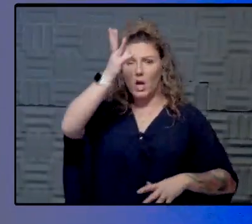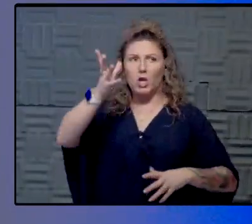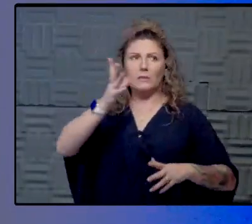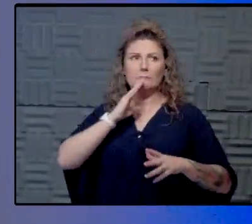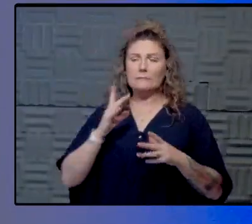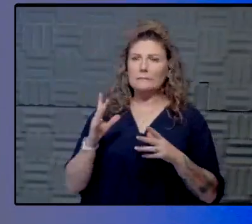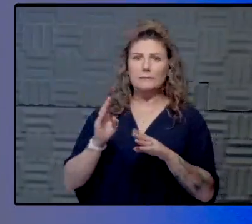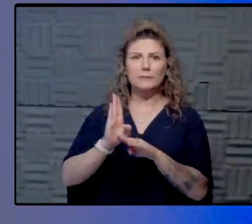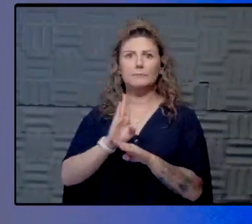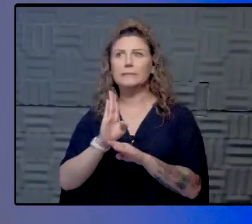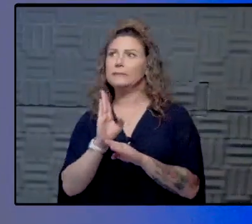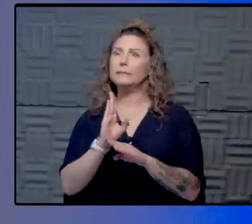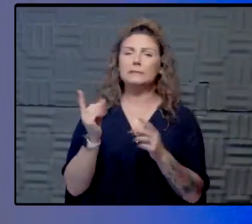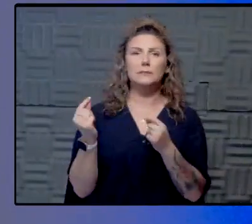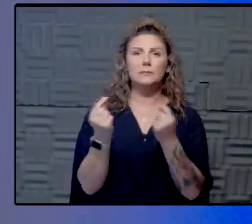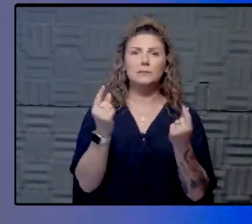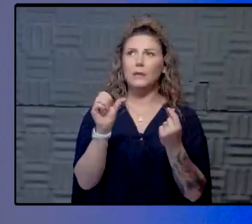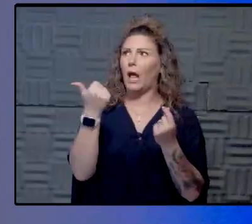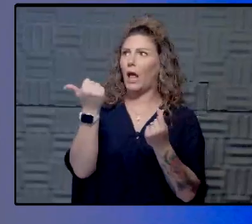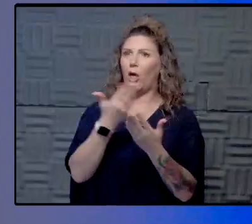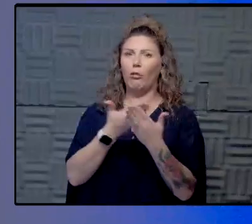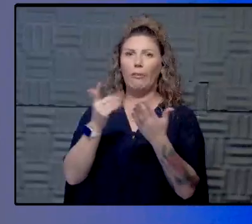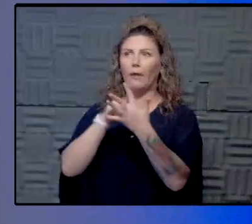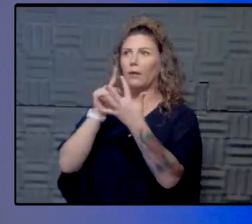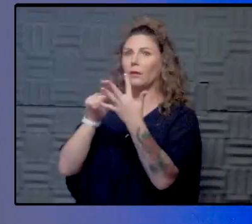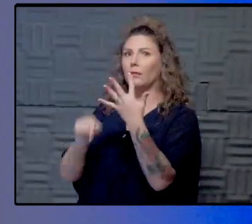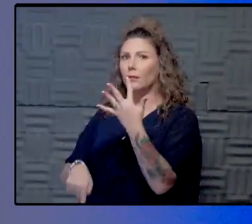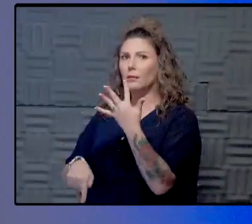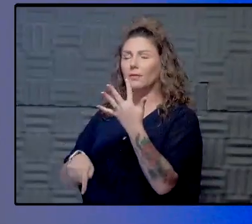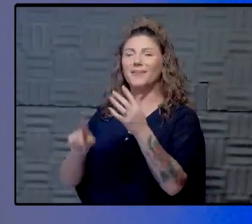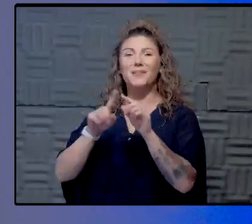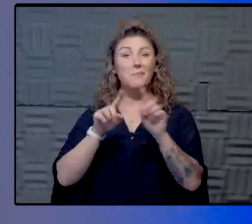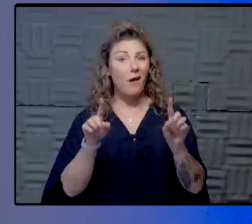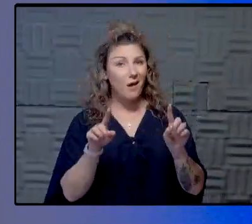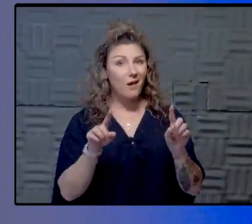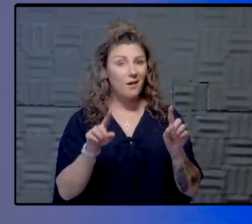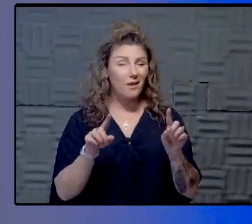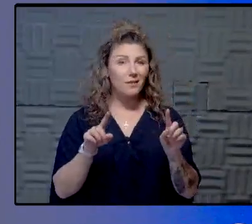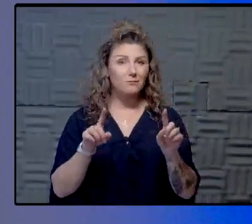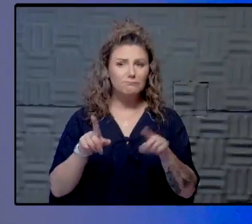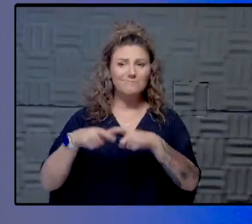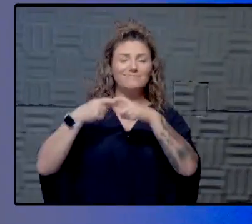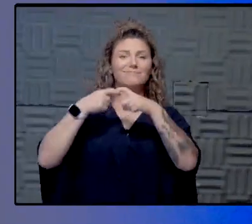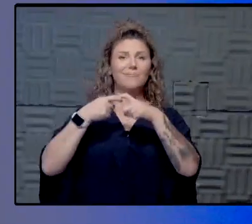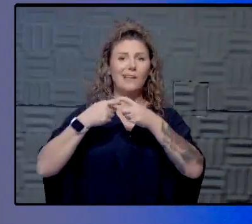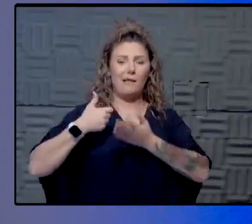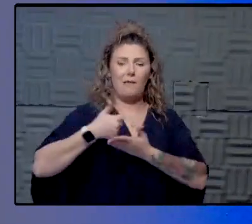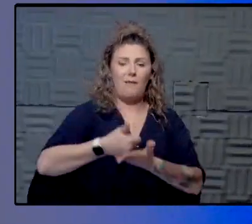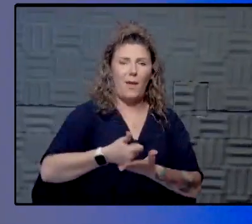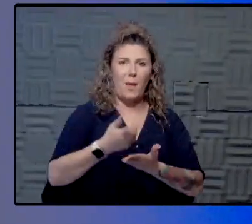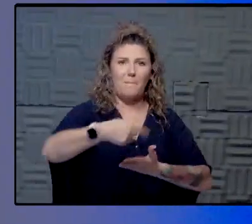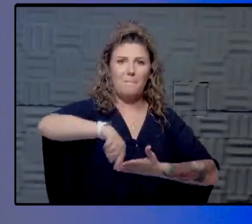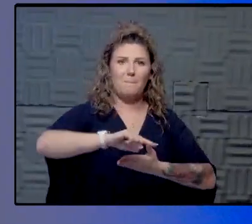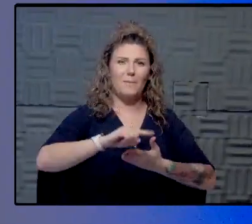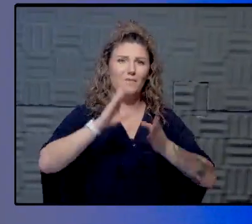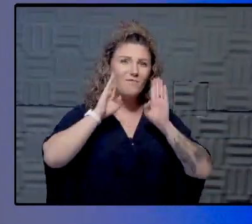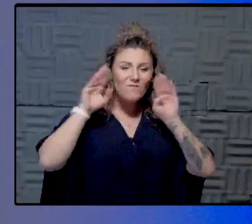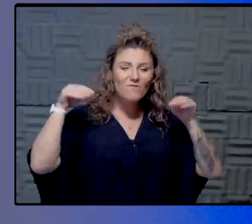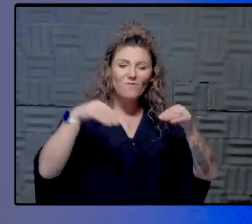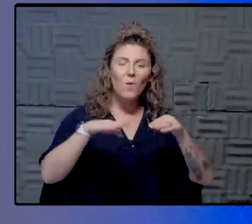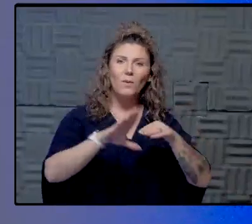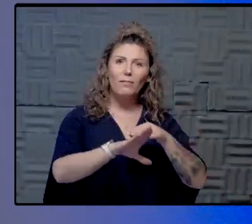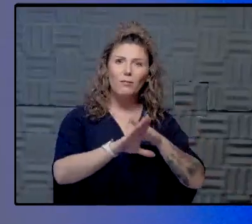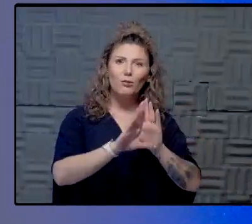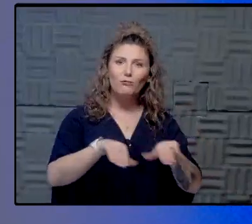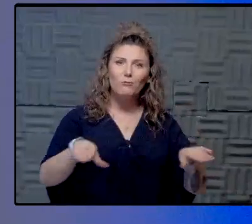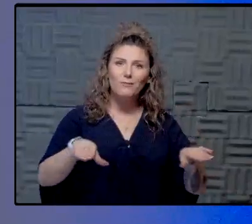occupied, they're stressed by other things, but helping them really focus on their children is going to